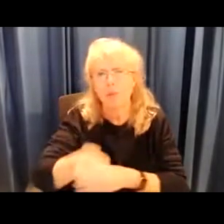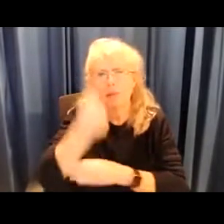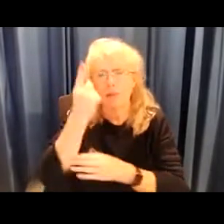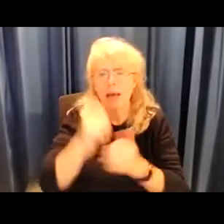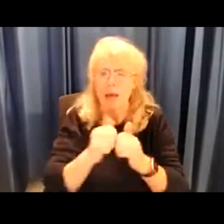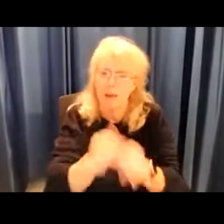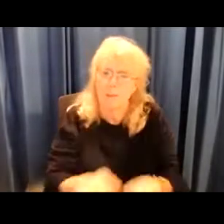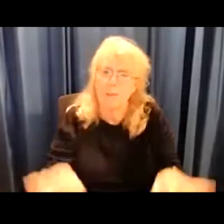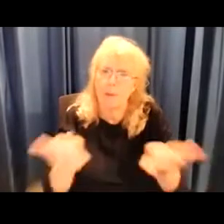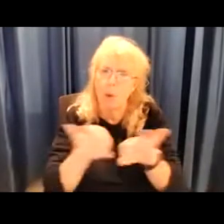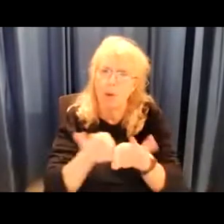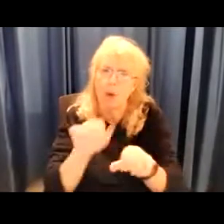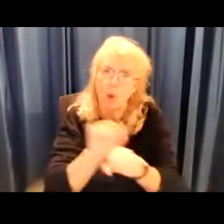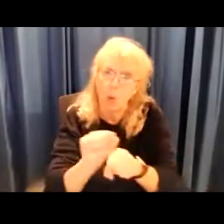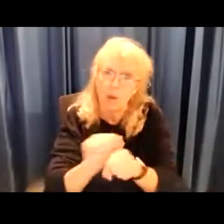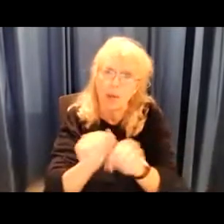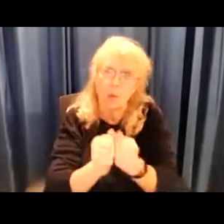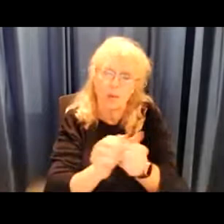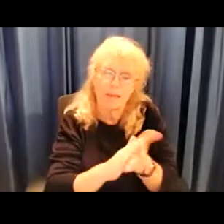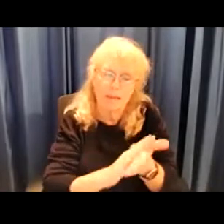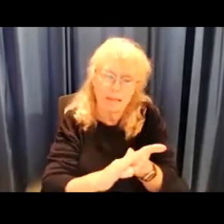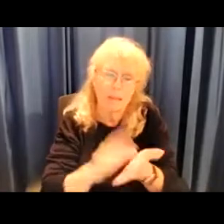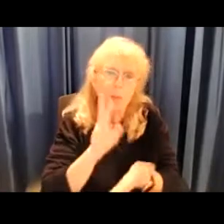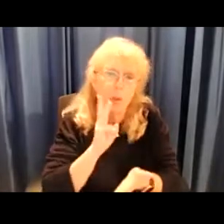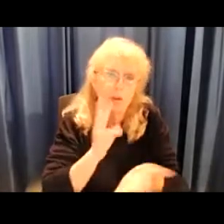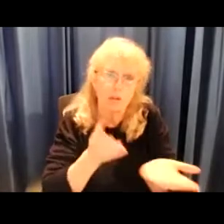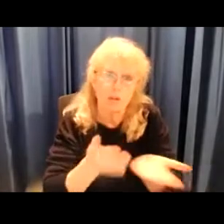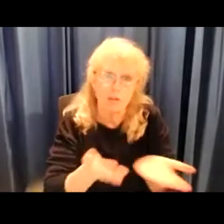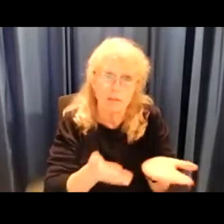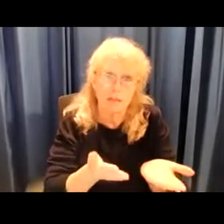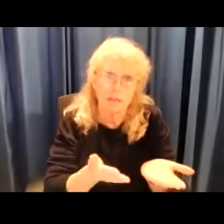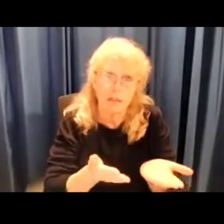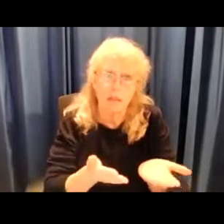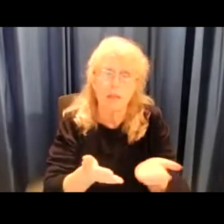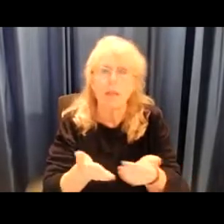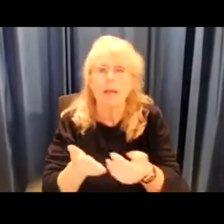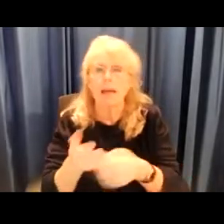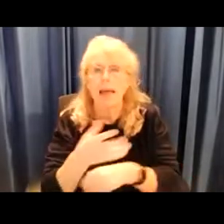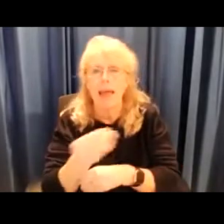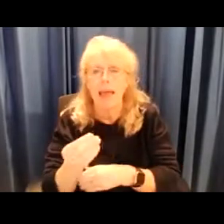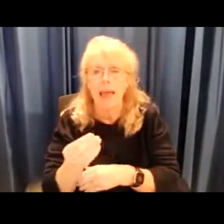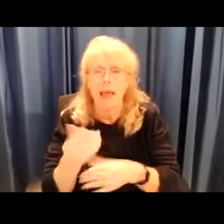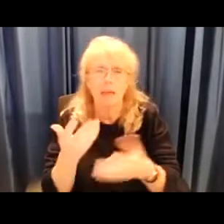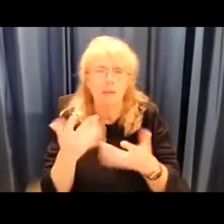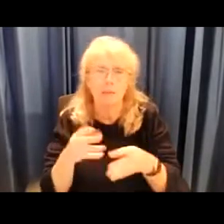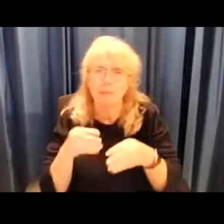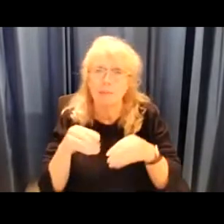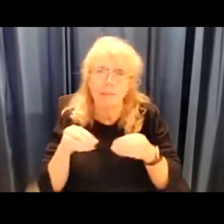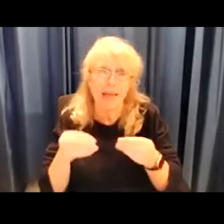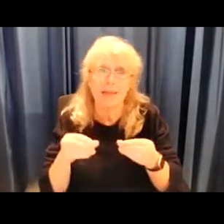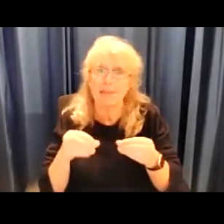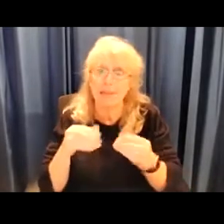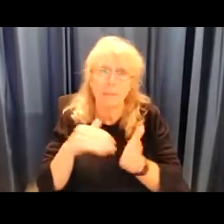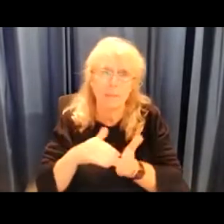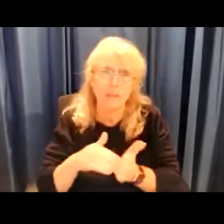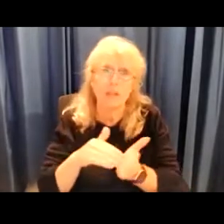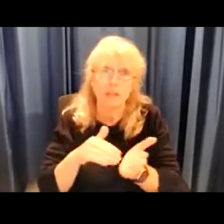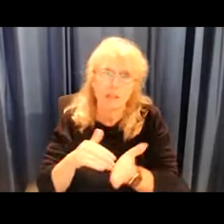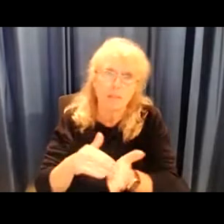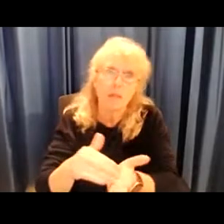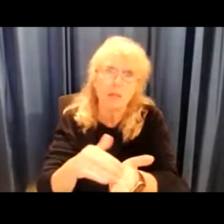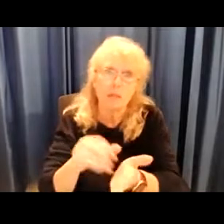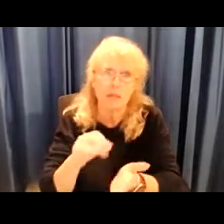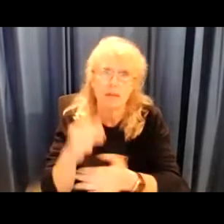working with Clean Water Services and Tree for All, having planted millions and millions of trees, specifically